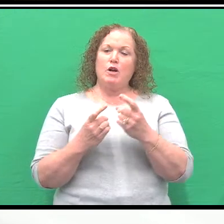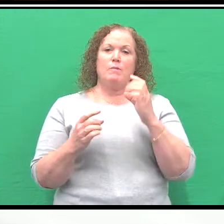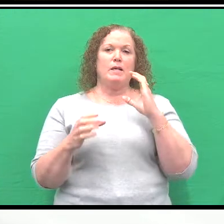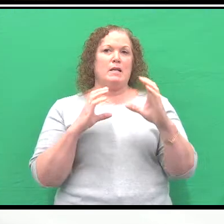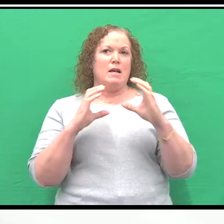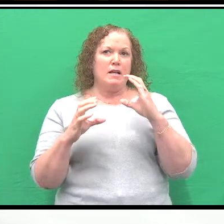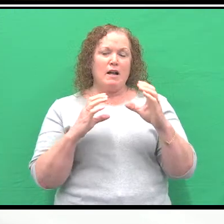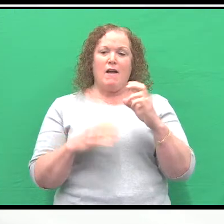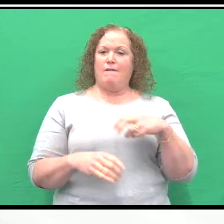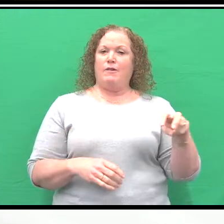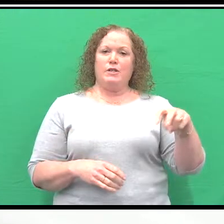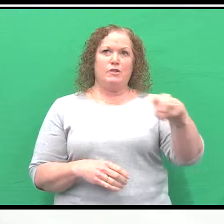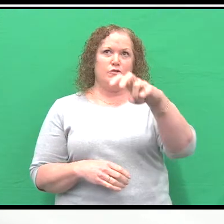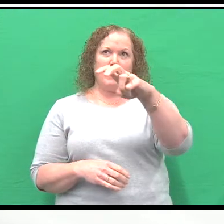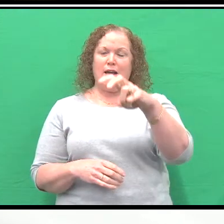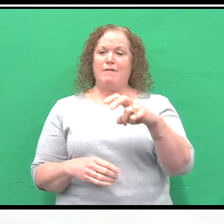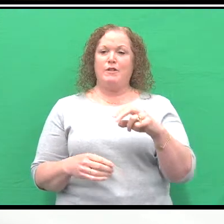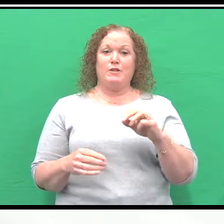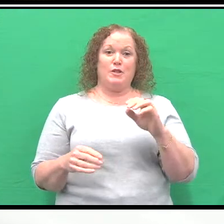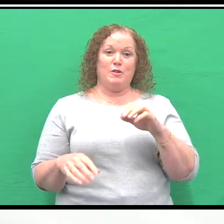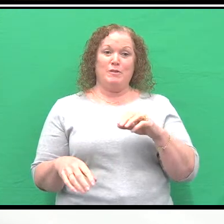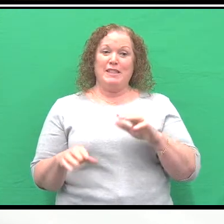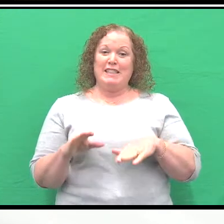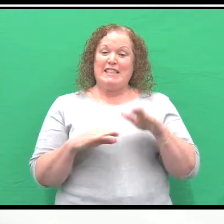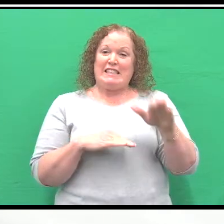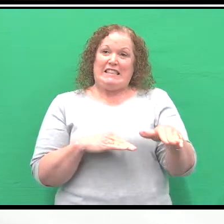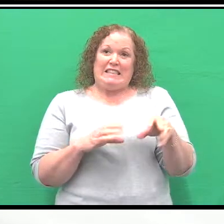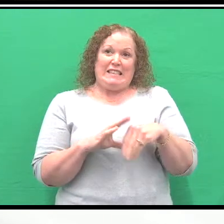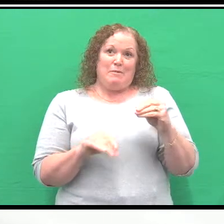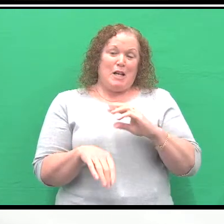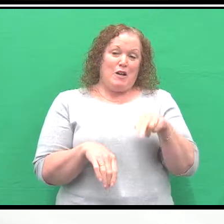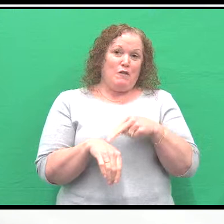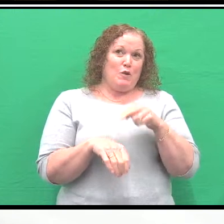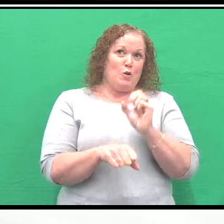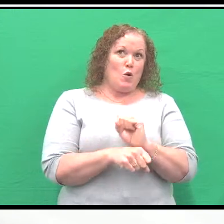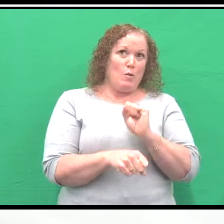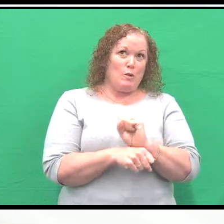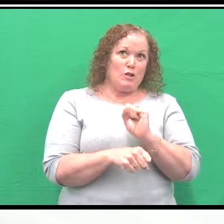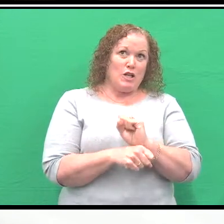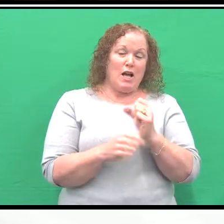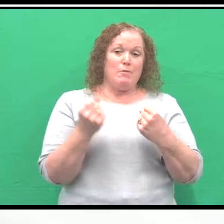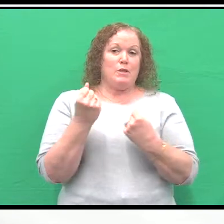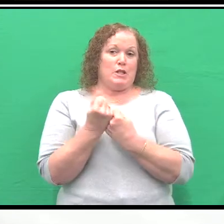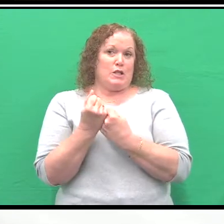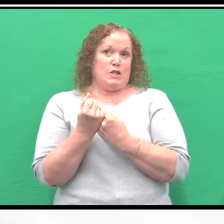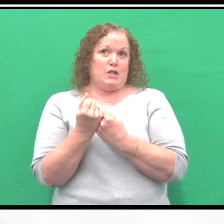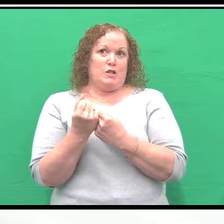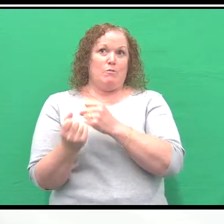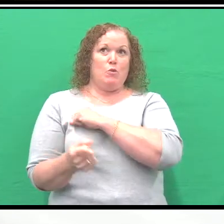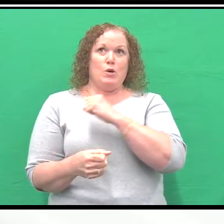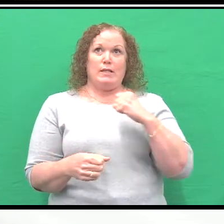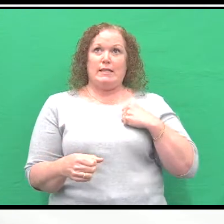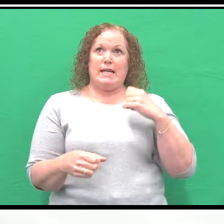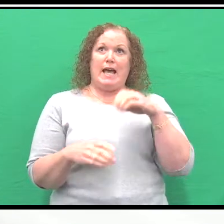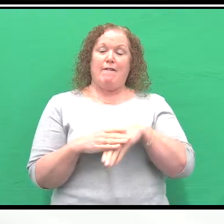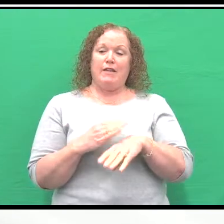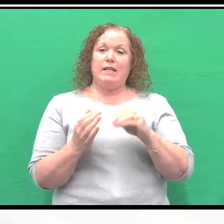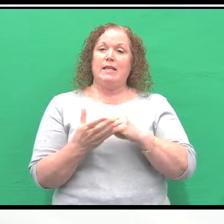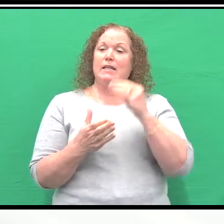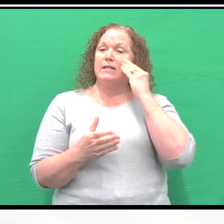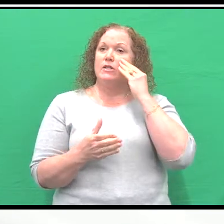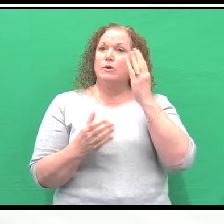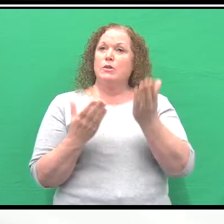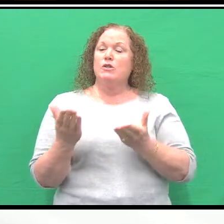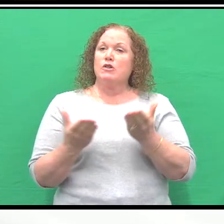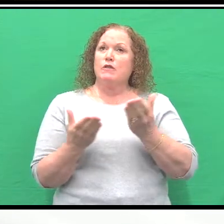of student records and working with the public to supporting staff inside the Student Services Department. We're excited that Audria